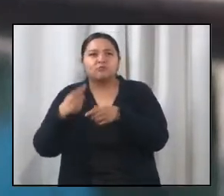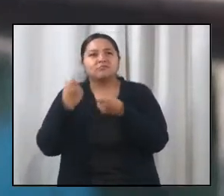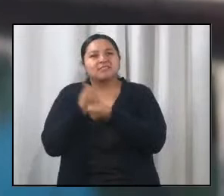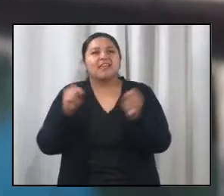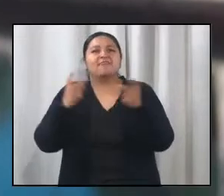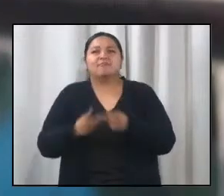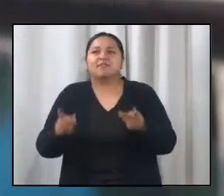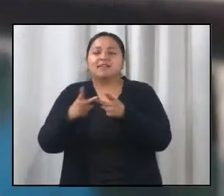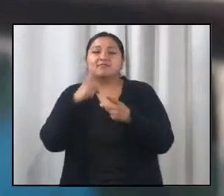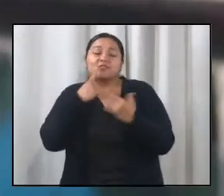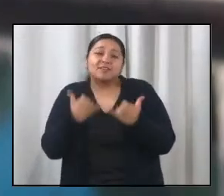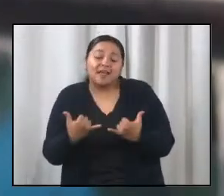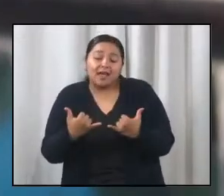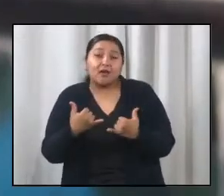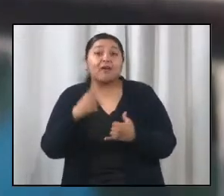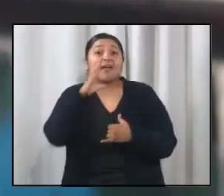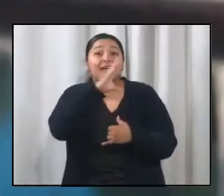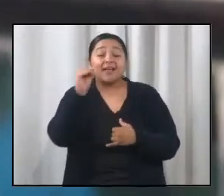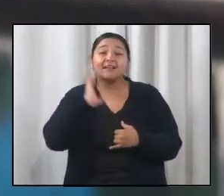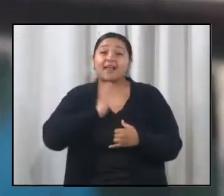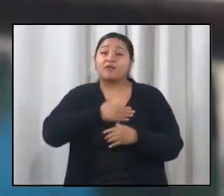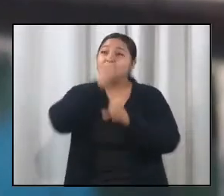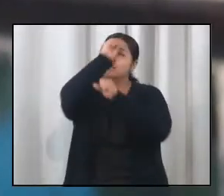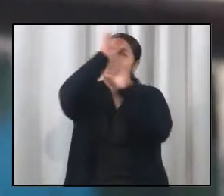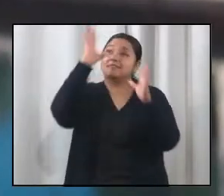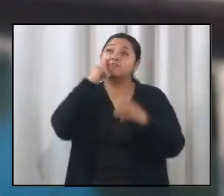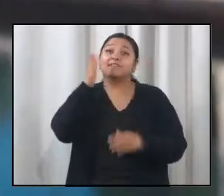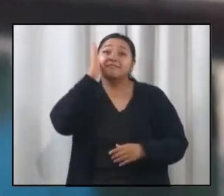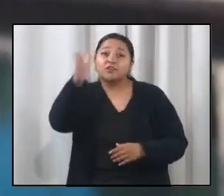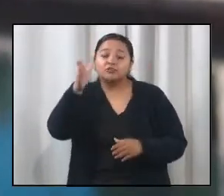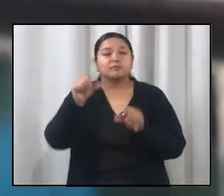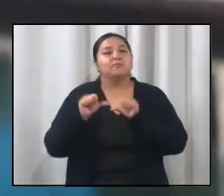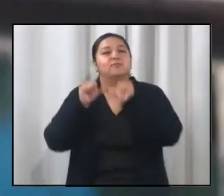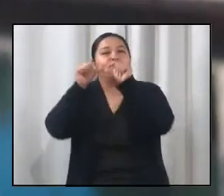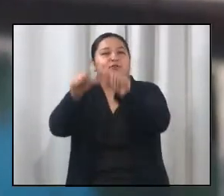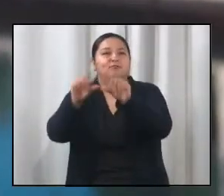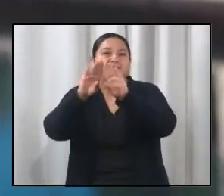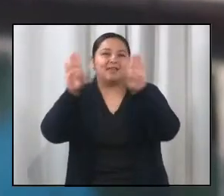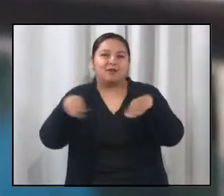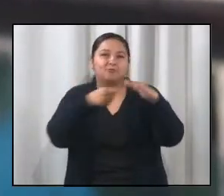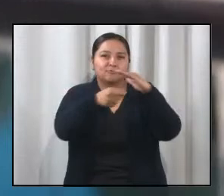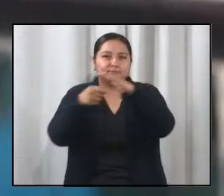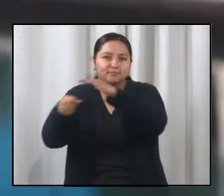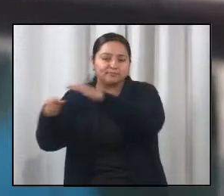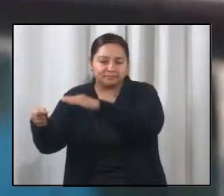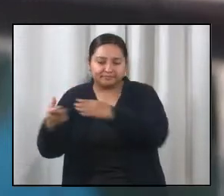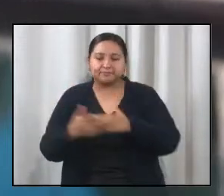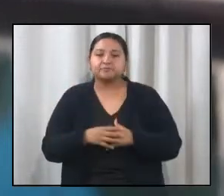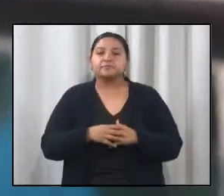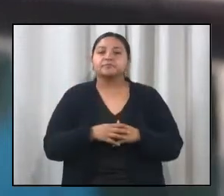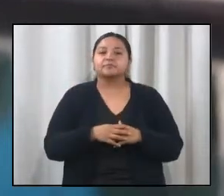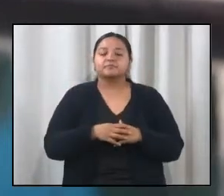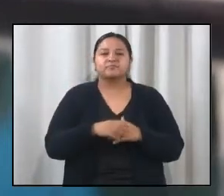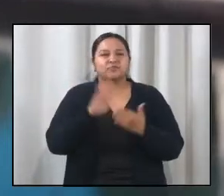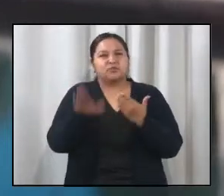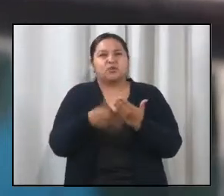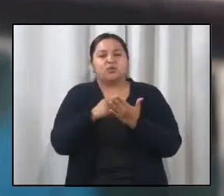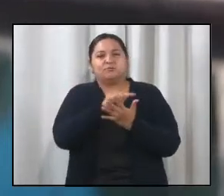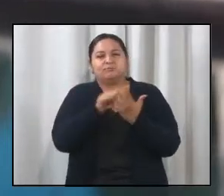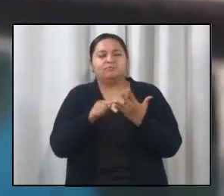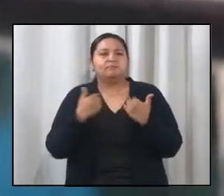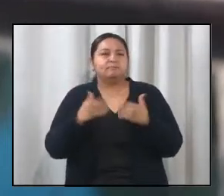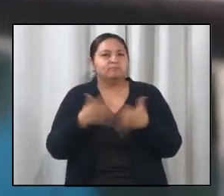is our permanent solution and really allows us to reduce our numbers. So all these are needed to continue to